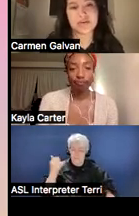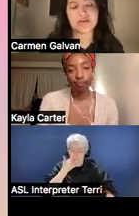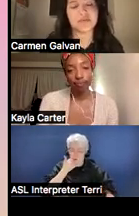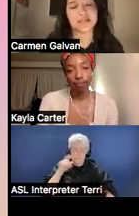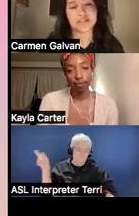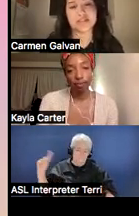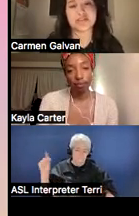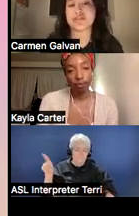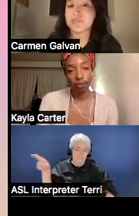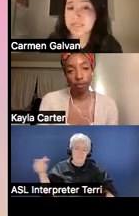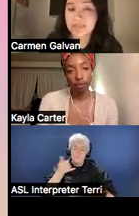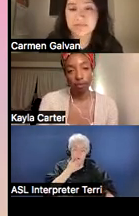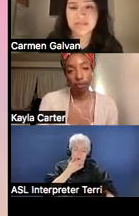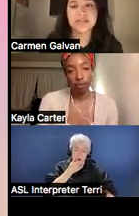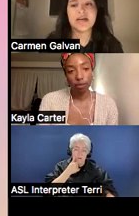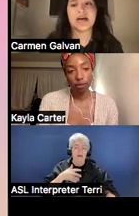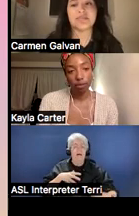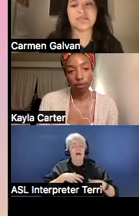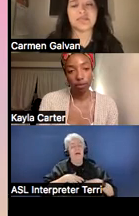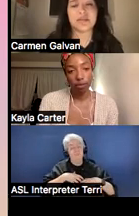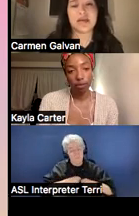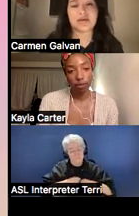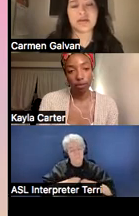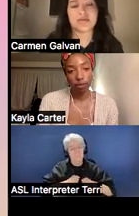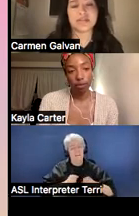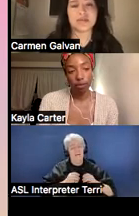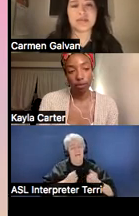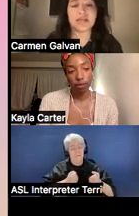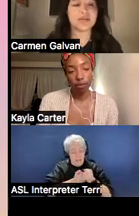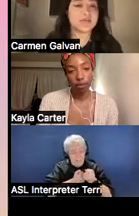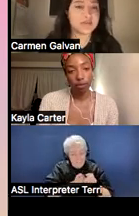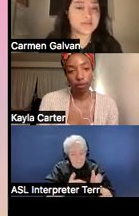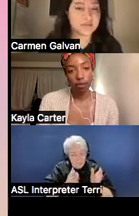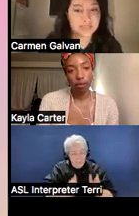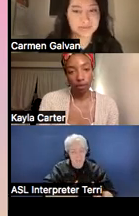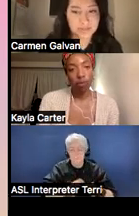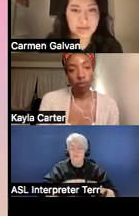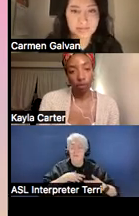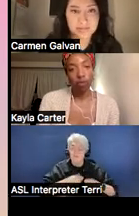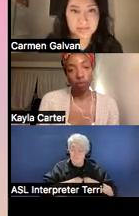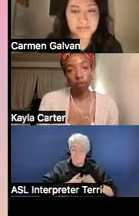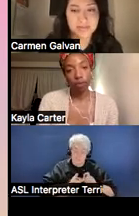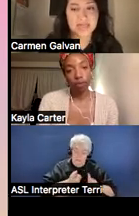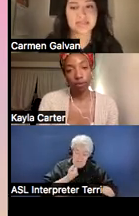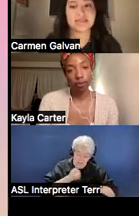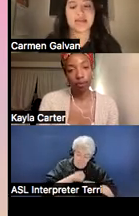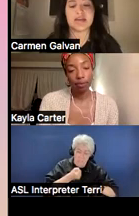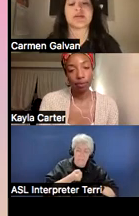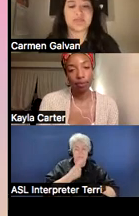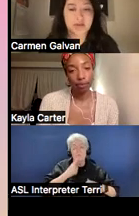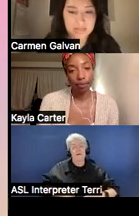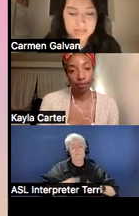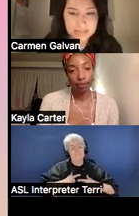generally, grief practitioners, do believe that grief is something that you live with for the rest of your life as